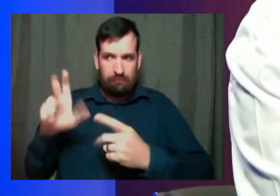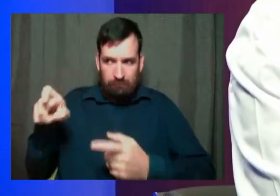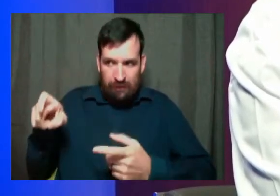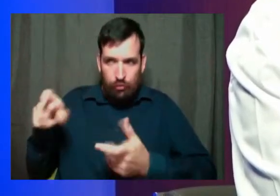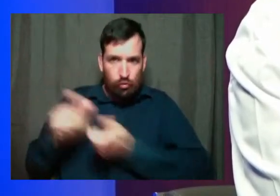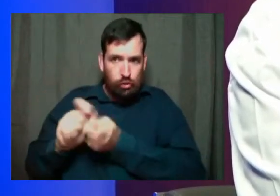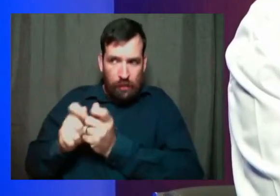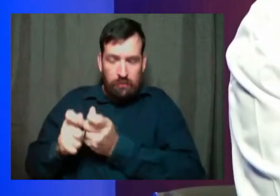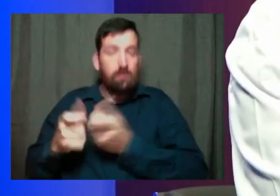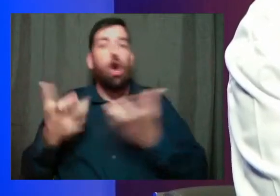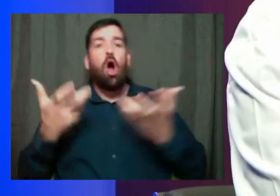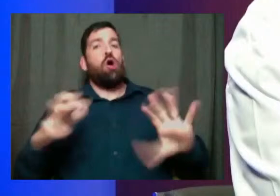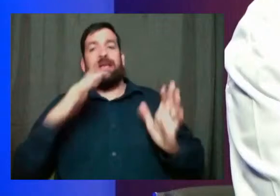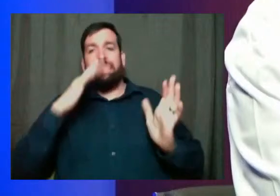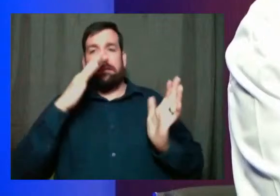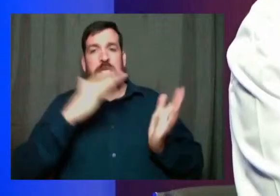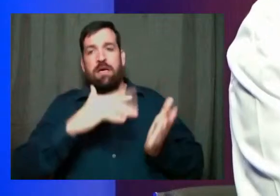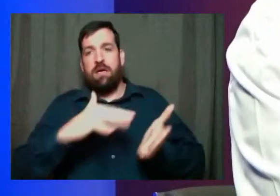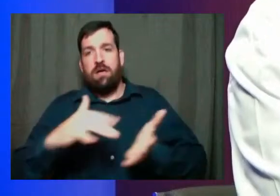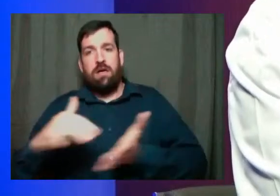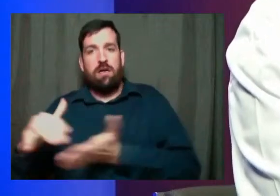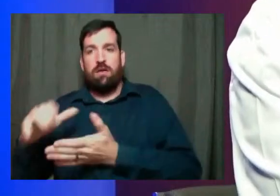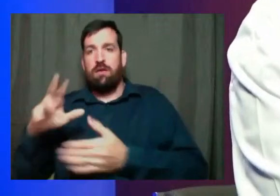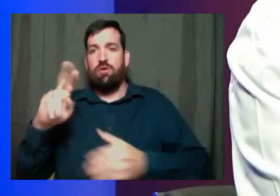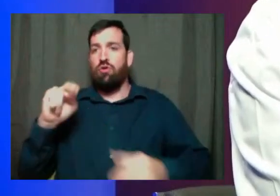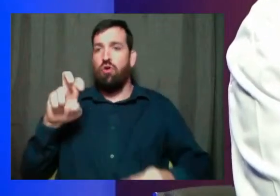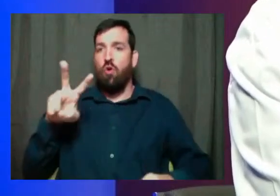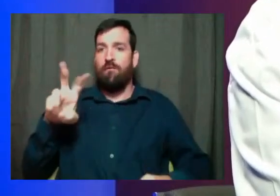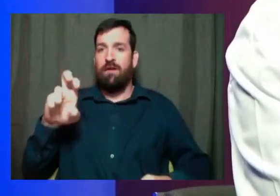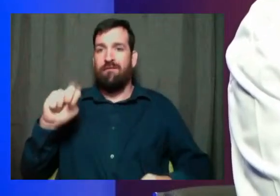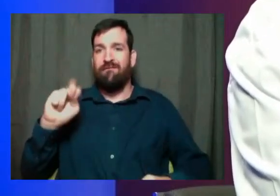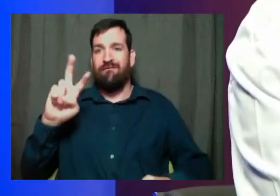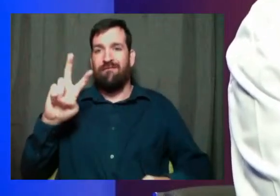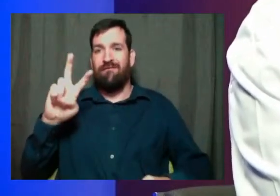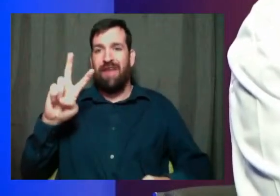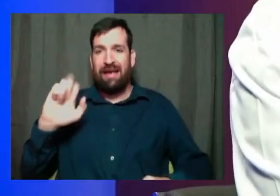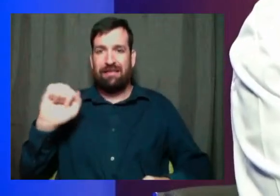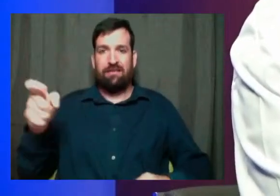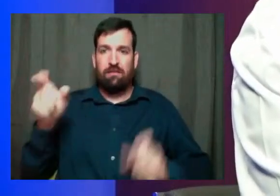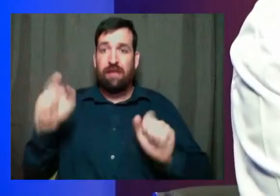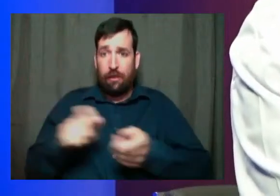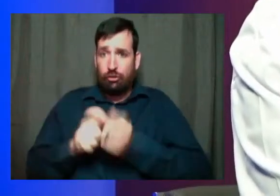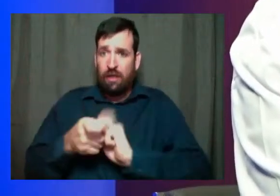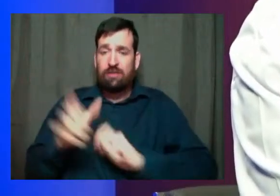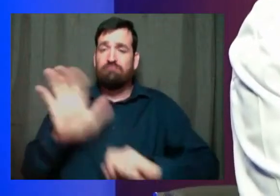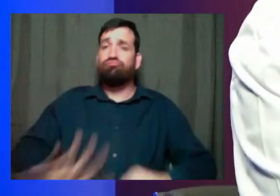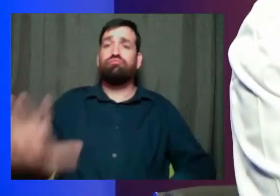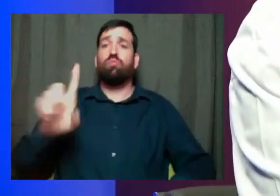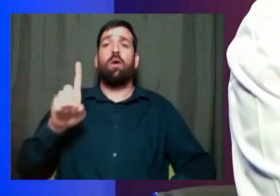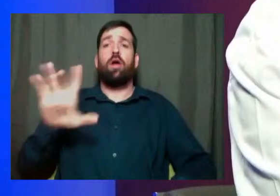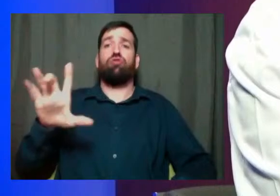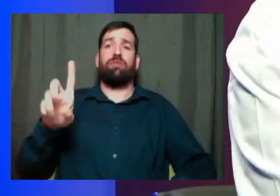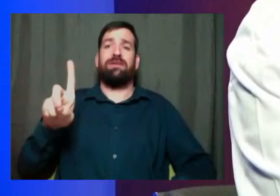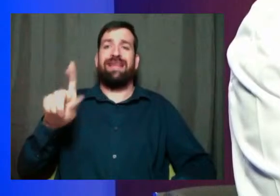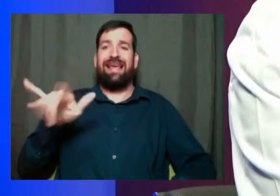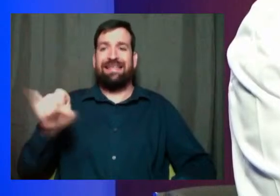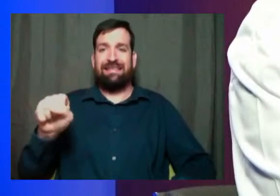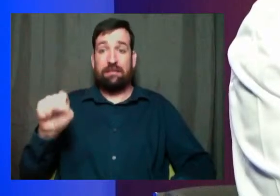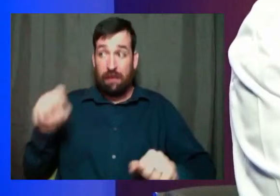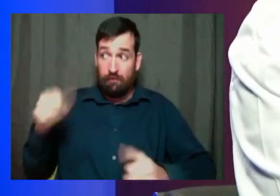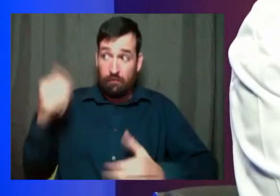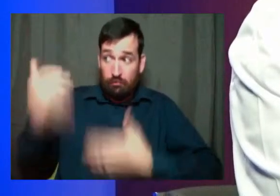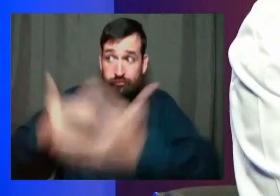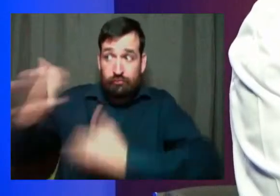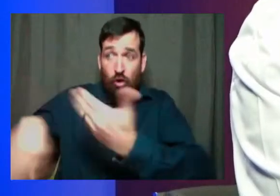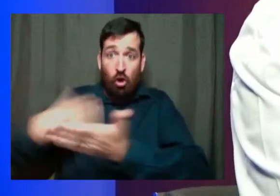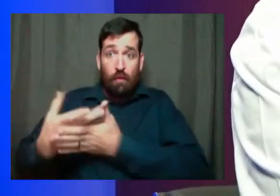already studying the thing, Novavax, we're already studying it. We can make the adjustment. It takes us 100 days. Tell us how long it will take. Do we have to put it through all these trials, et cetera? There's a lot